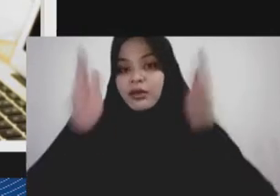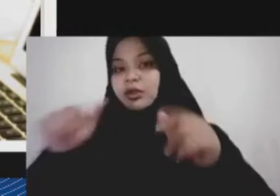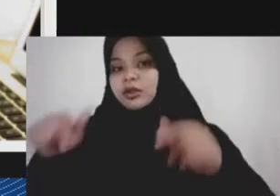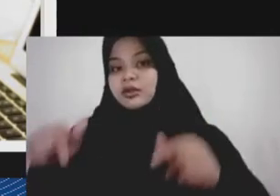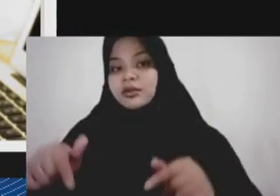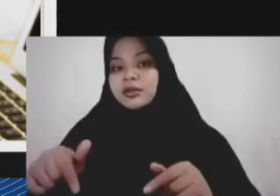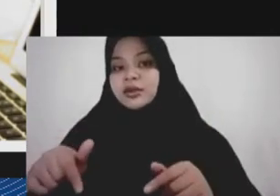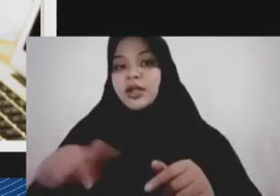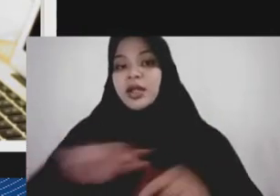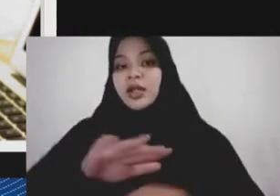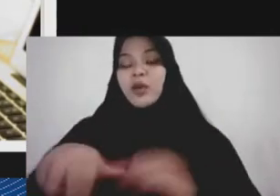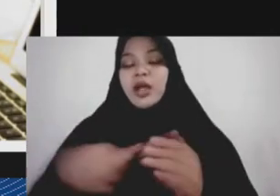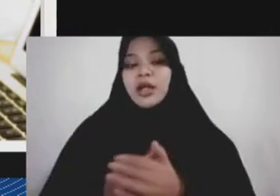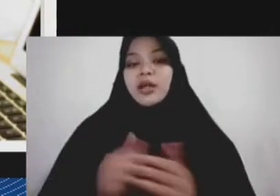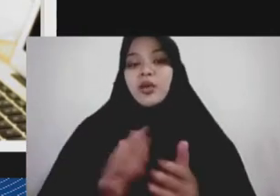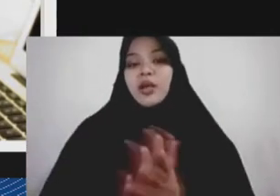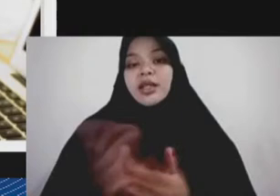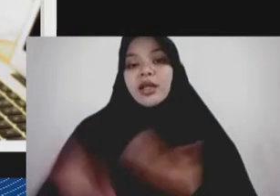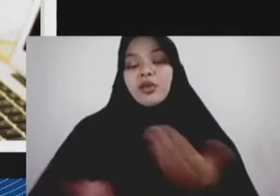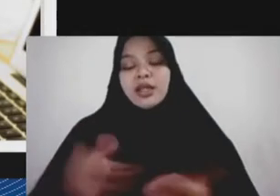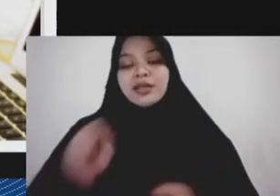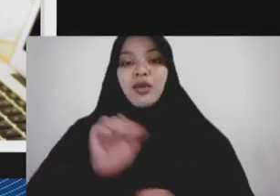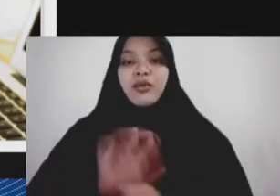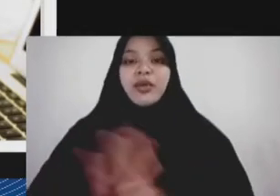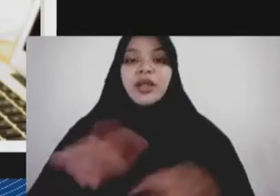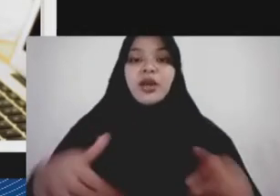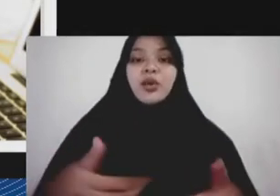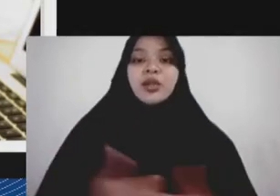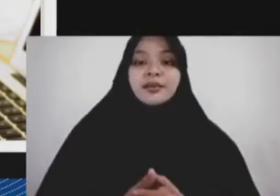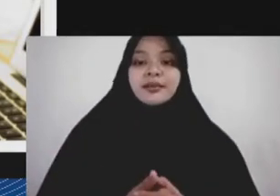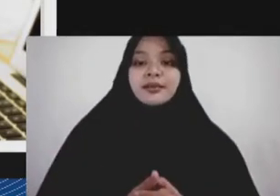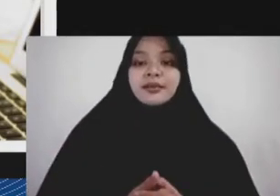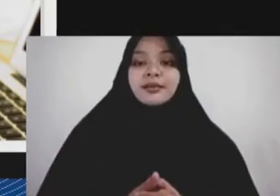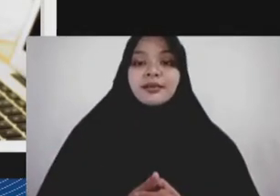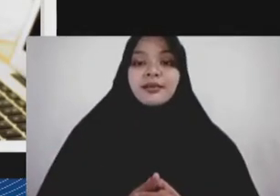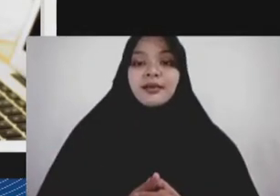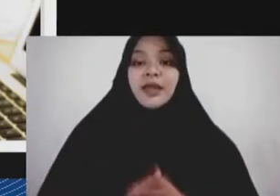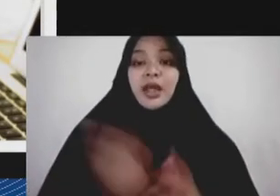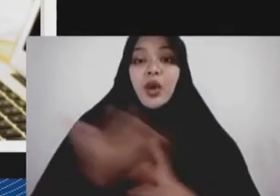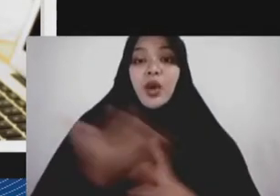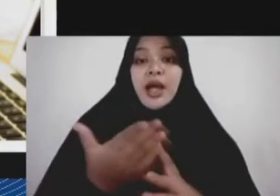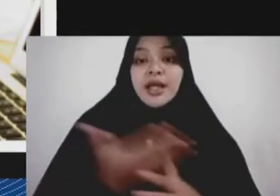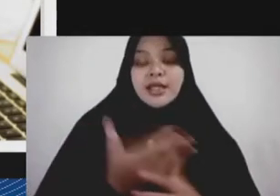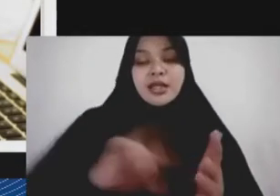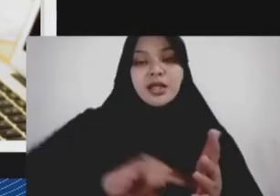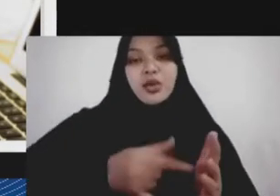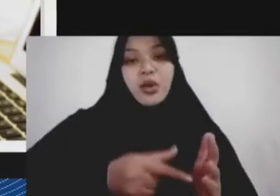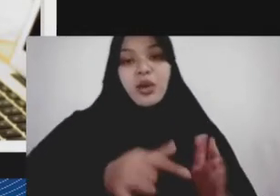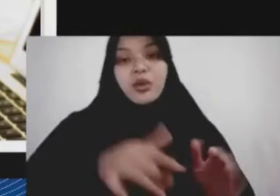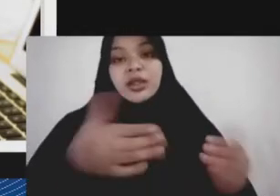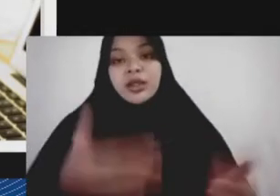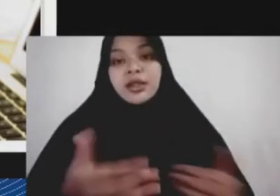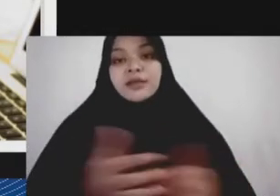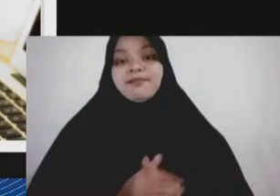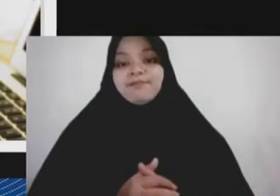been affected by COVID-19. And there's also a lack of access to technology.